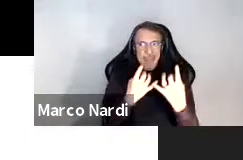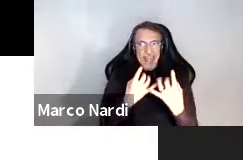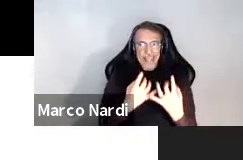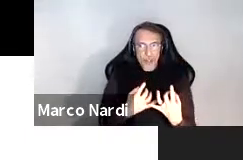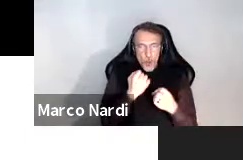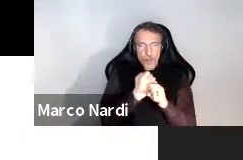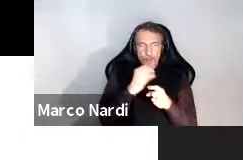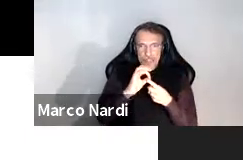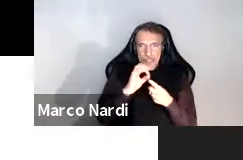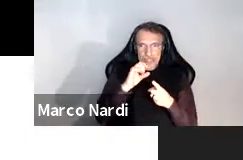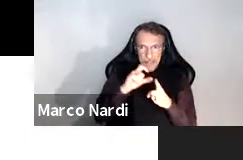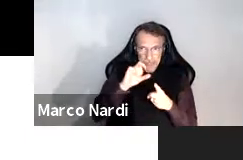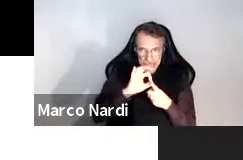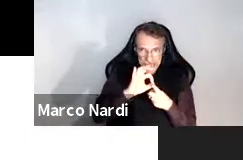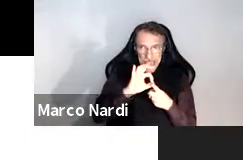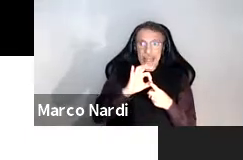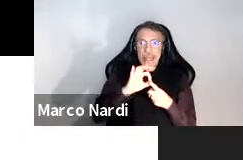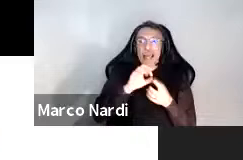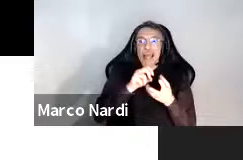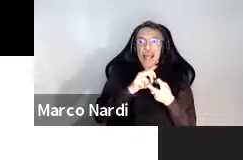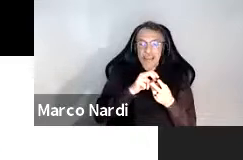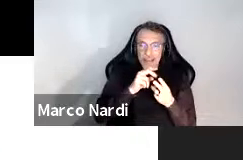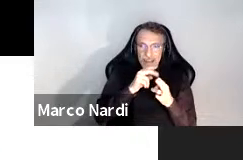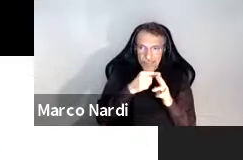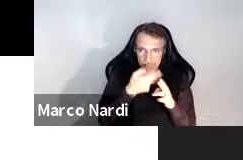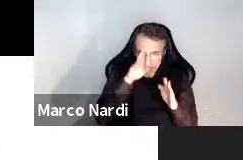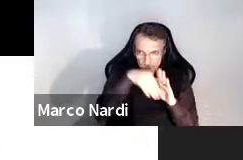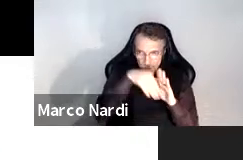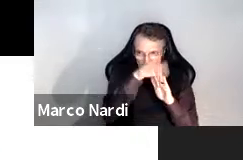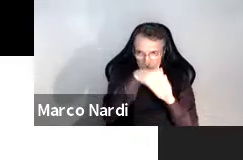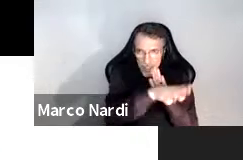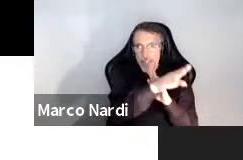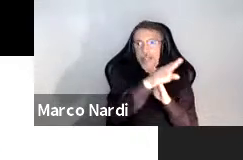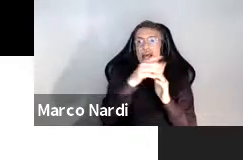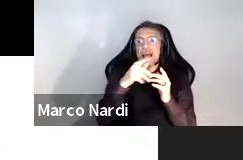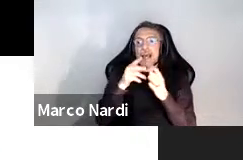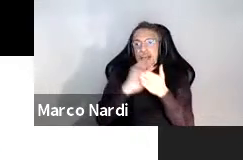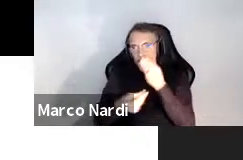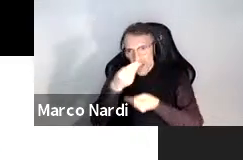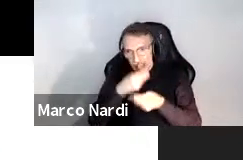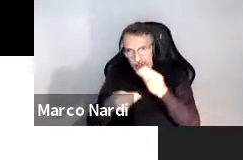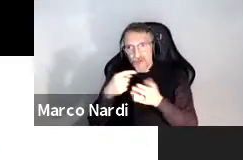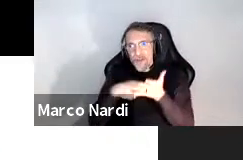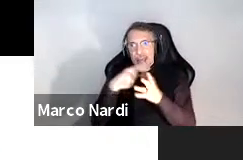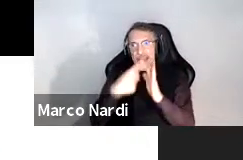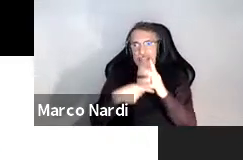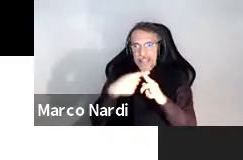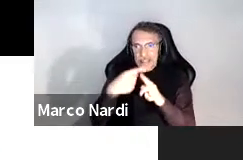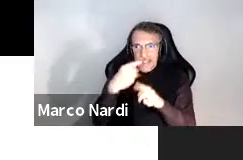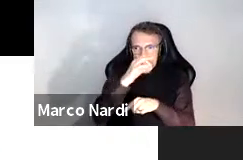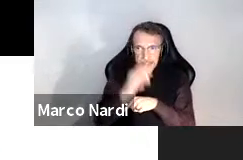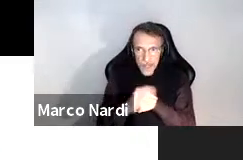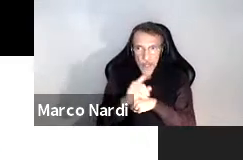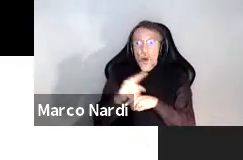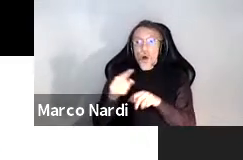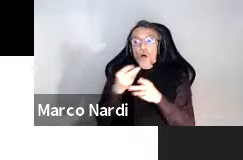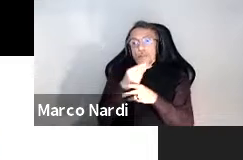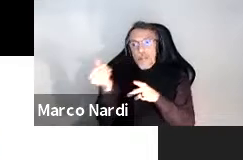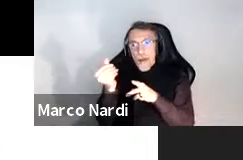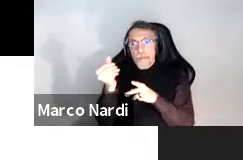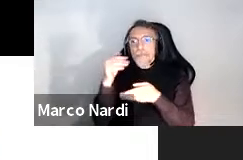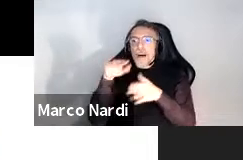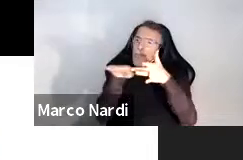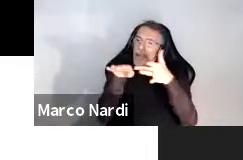GDP, inflation, interest rate, and exchange rate. Some more had also